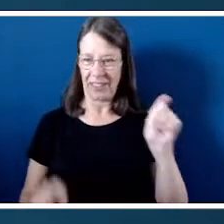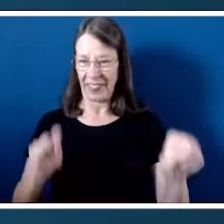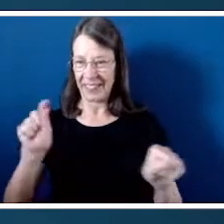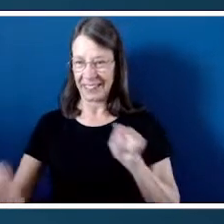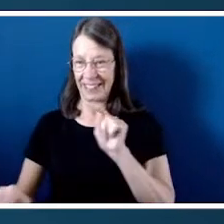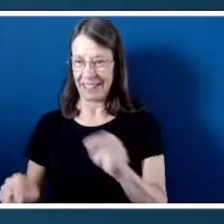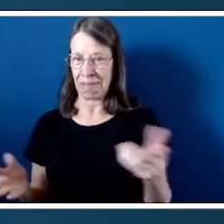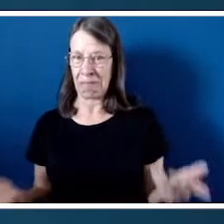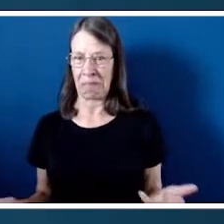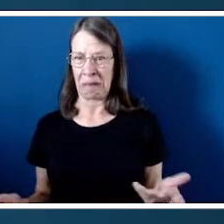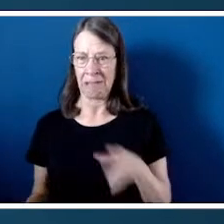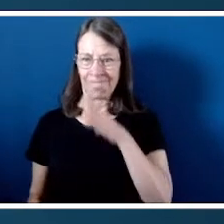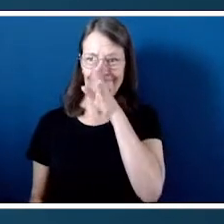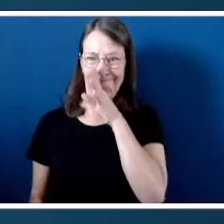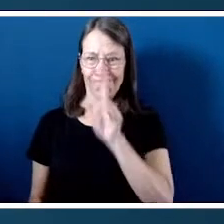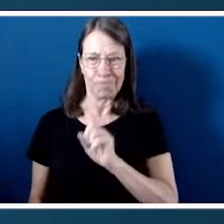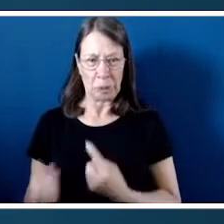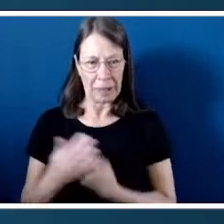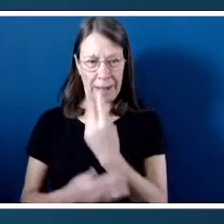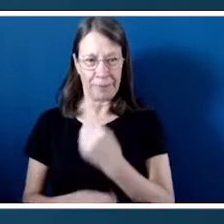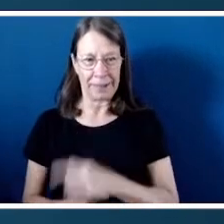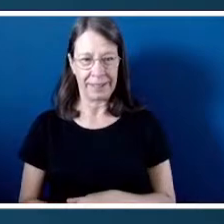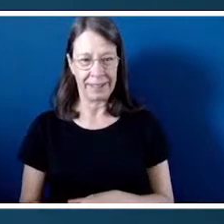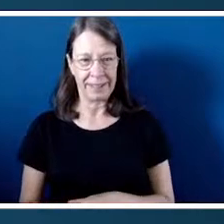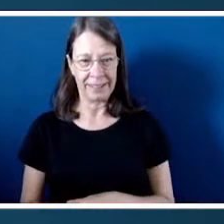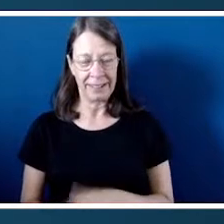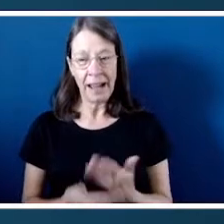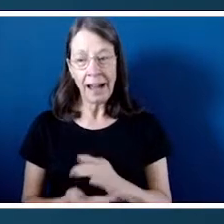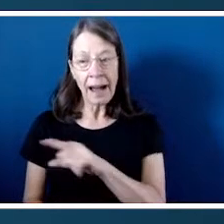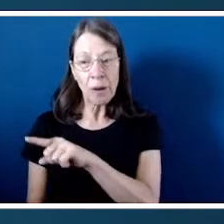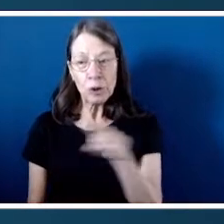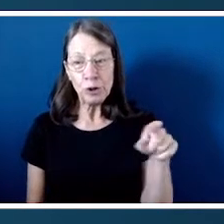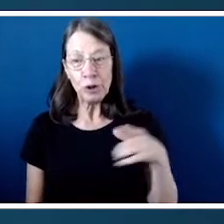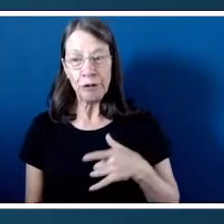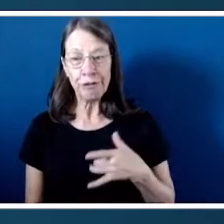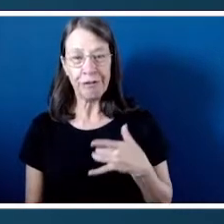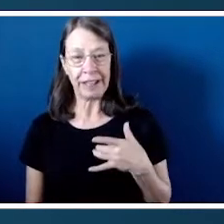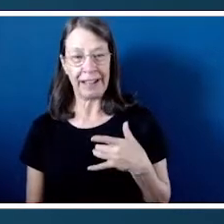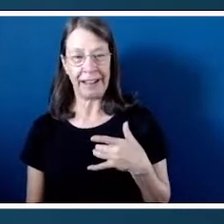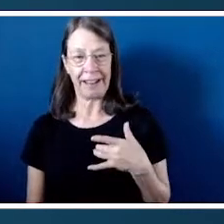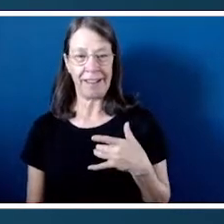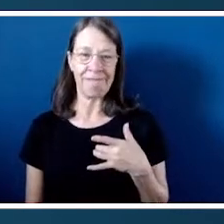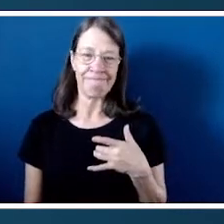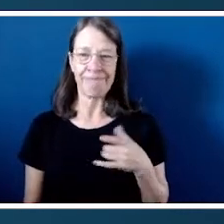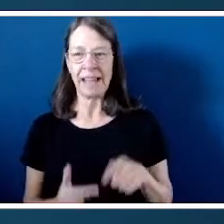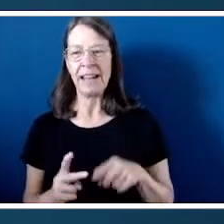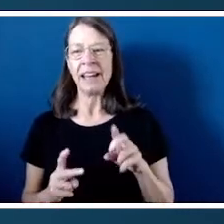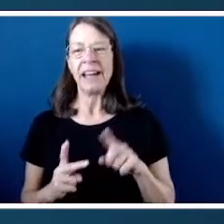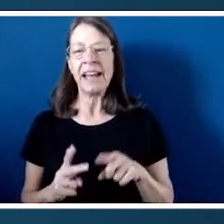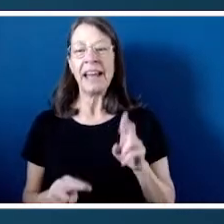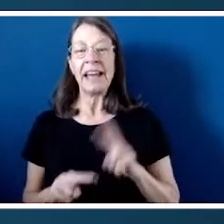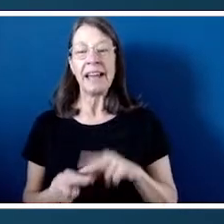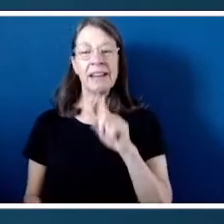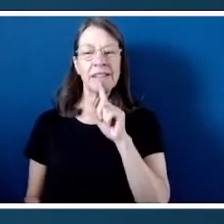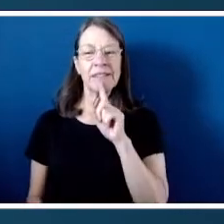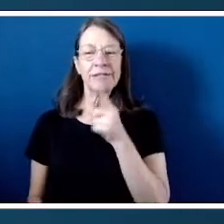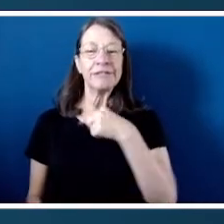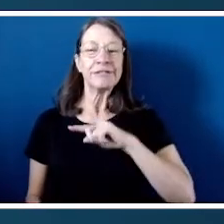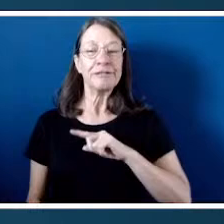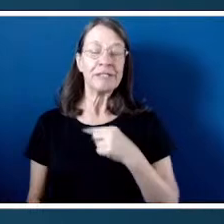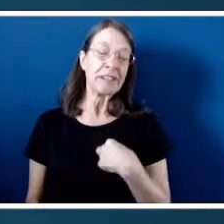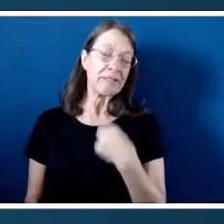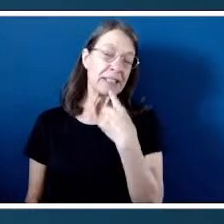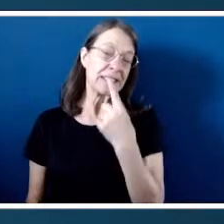And let me say, how would you feel if we were to say that the Australian National University,